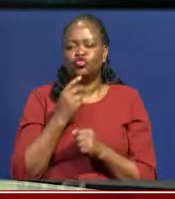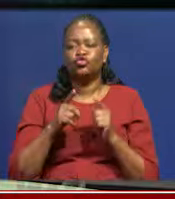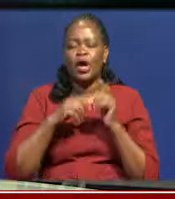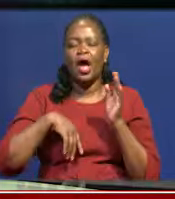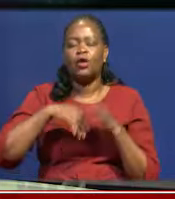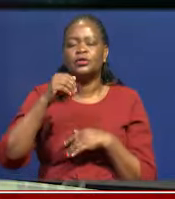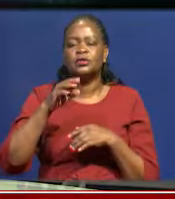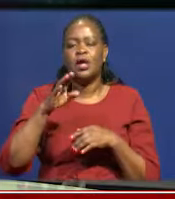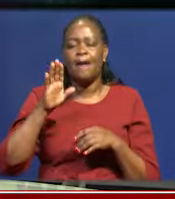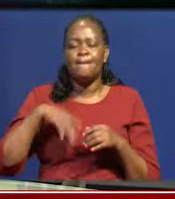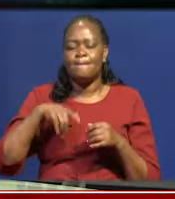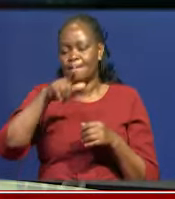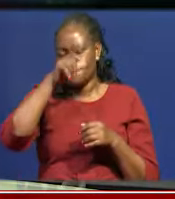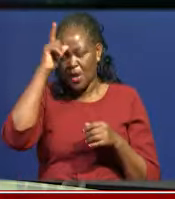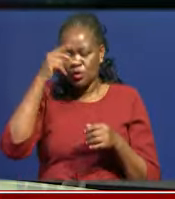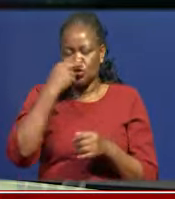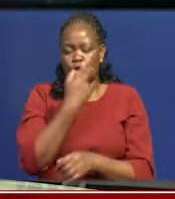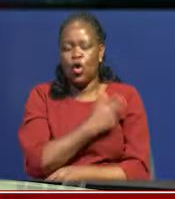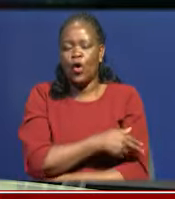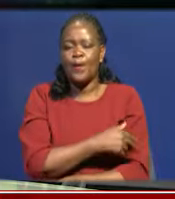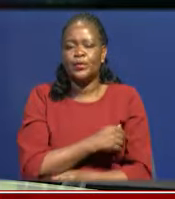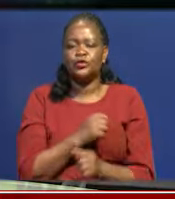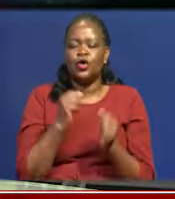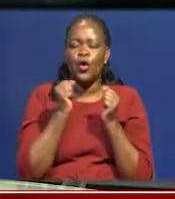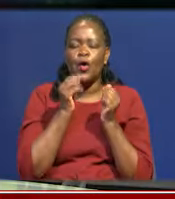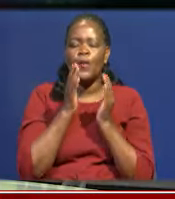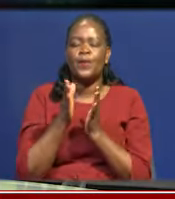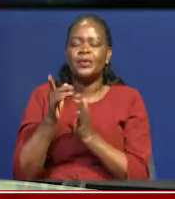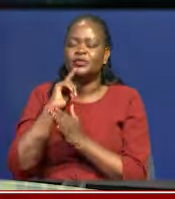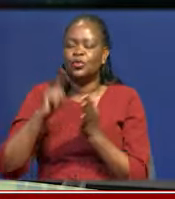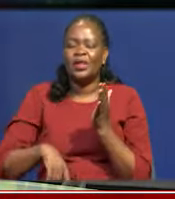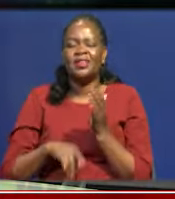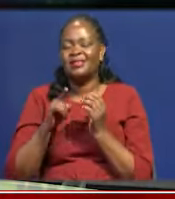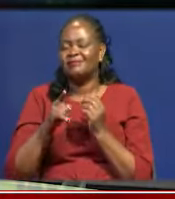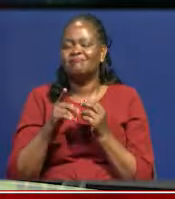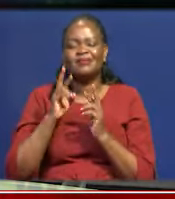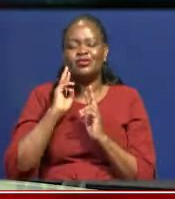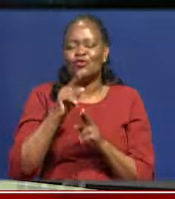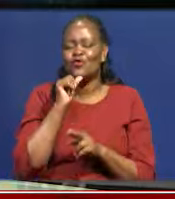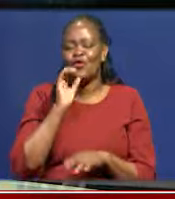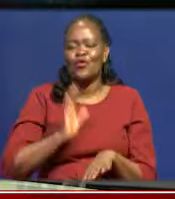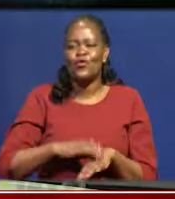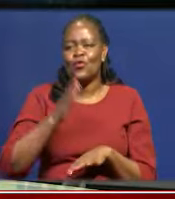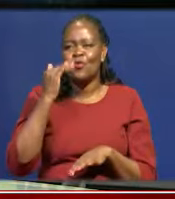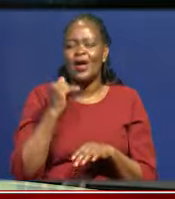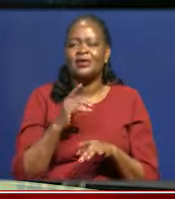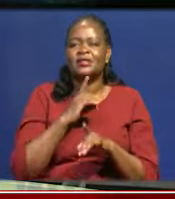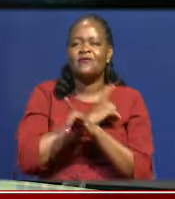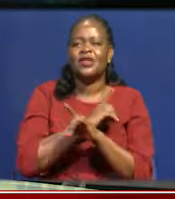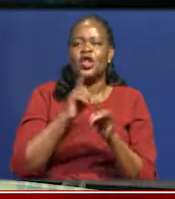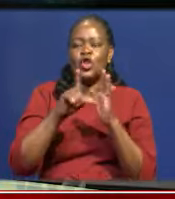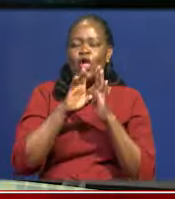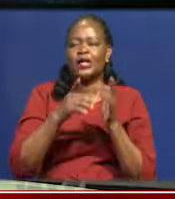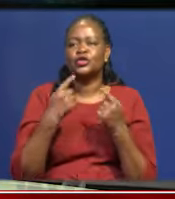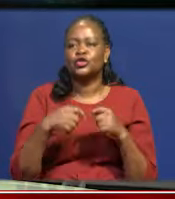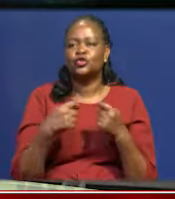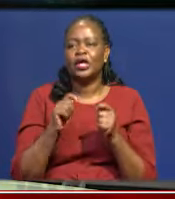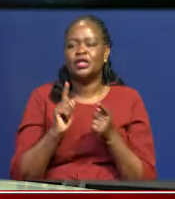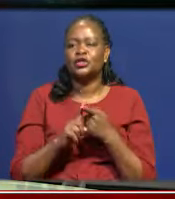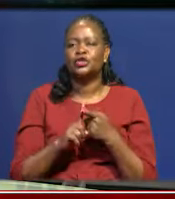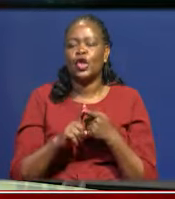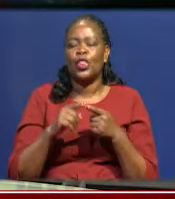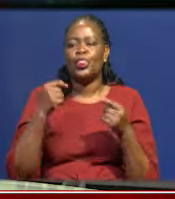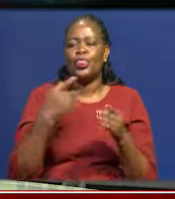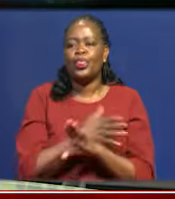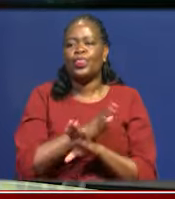Lucy Hospital Mortuary, the pupil's parents faulted the post-mortem results, claiming the defendant's lawyers tried to